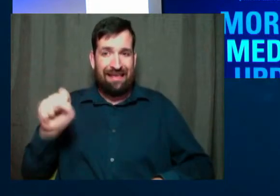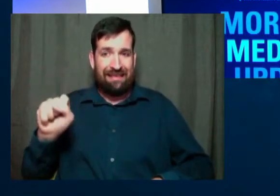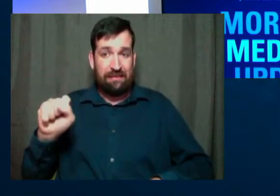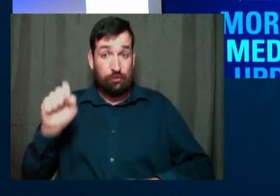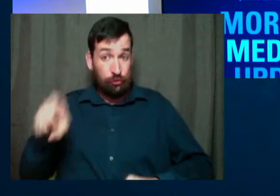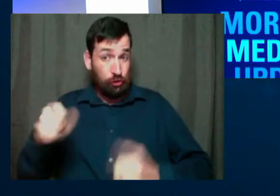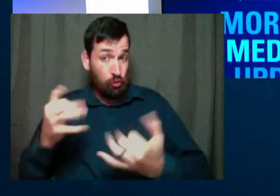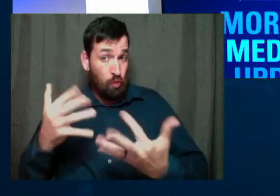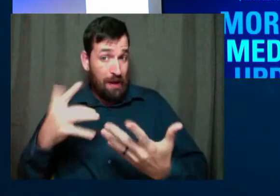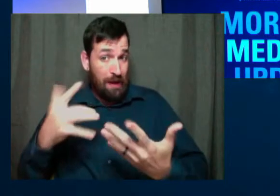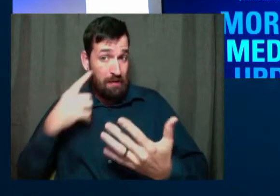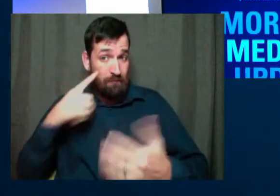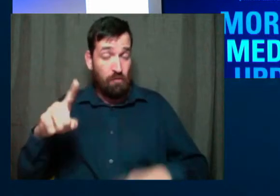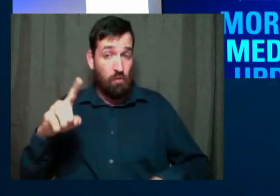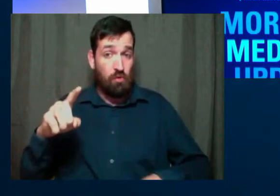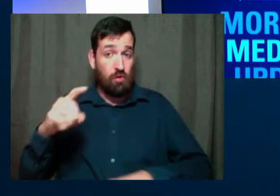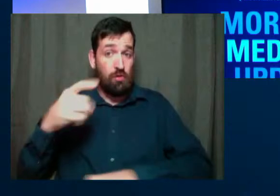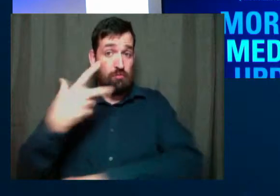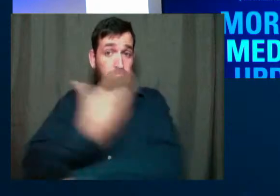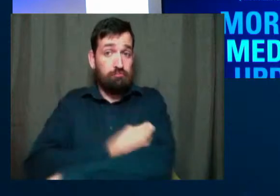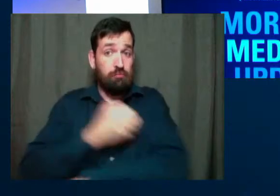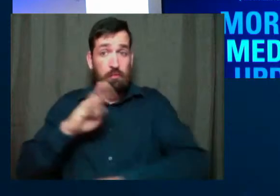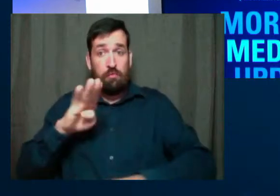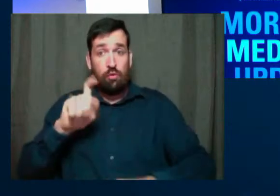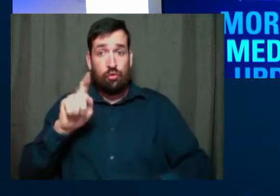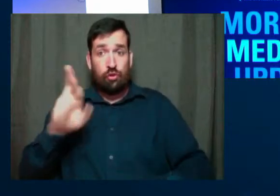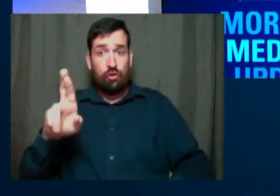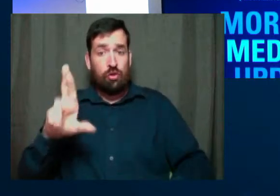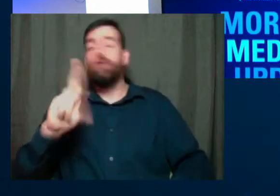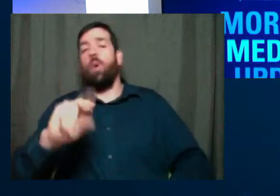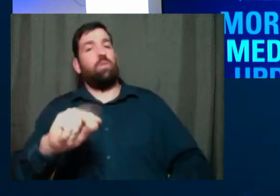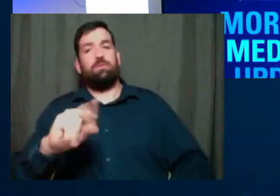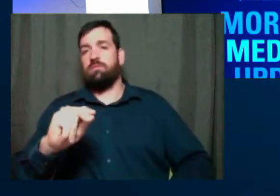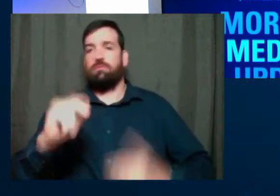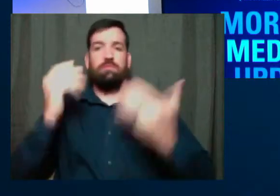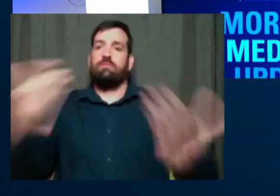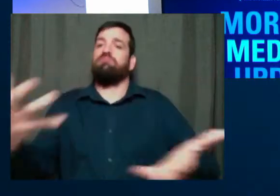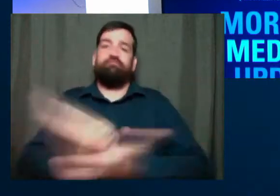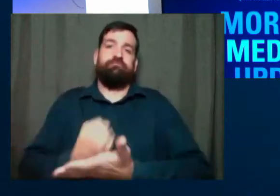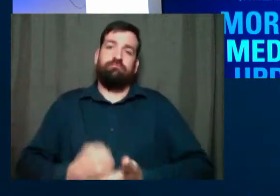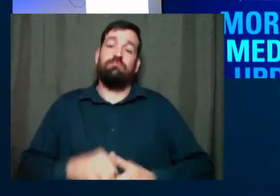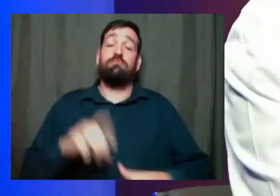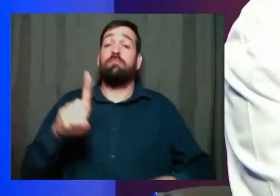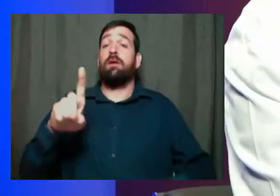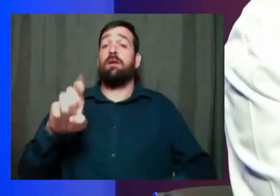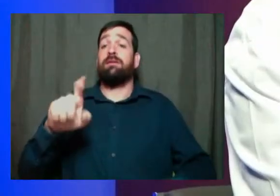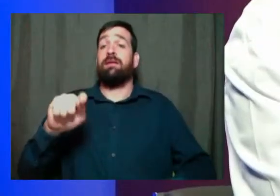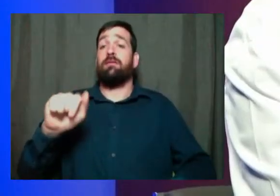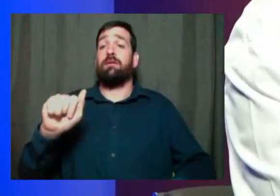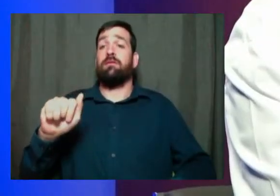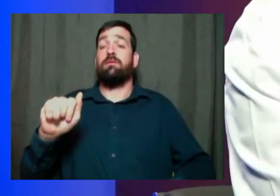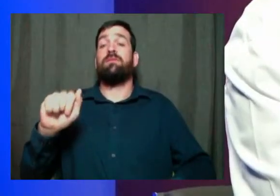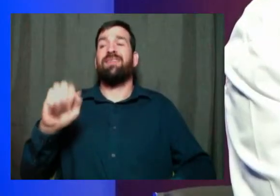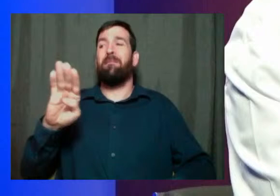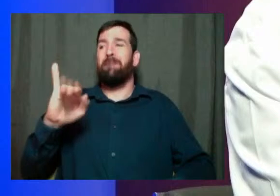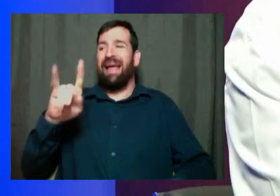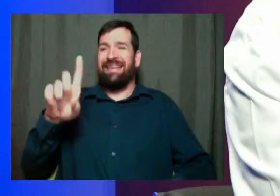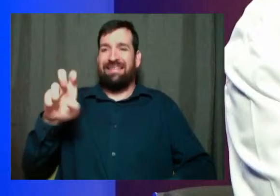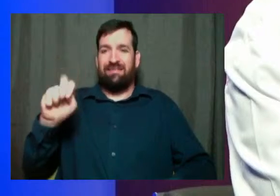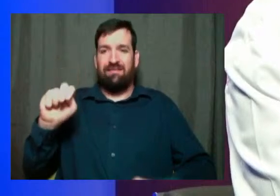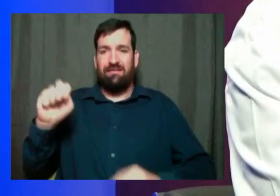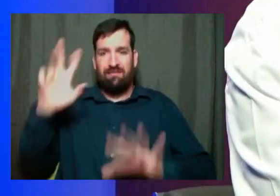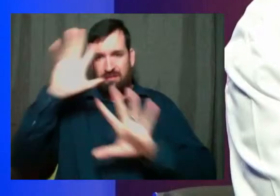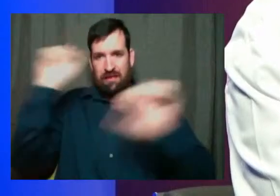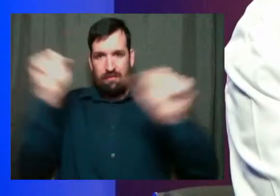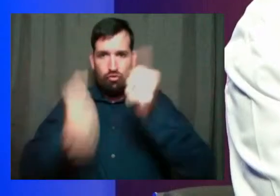this adjusted vaccine? No, heck no. Go get your vaccination. Look, so the Biden administration talked to the folks